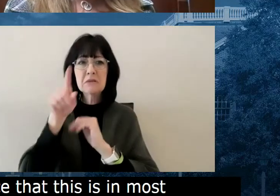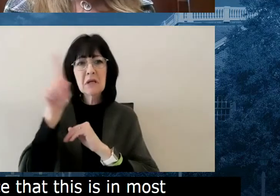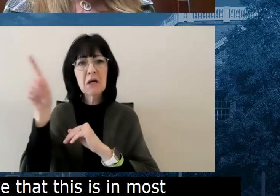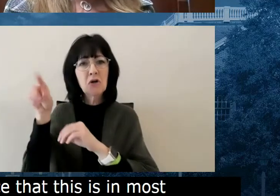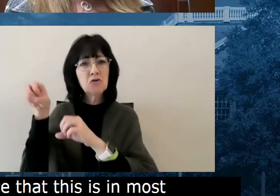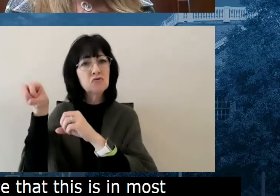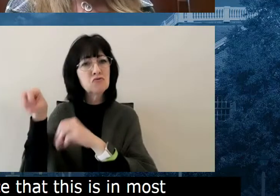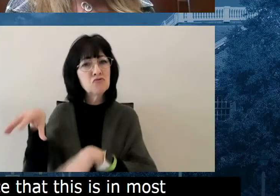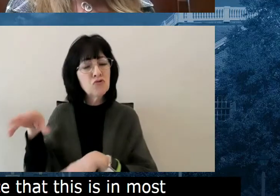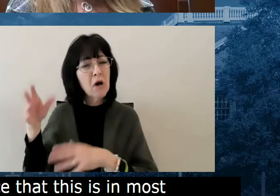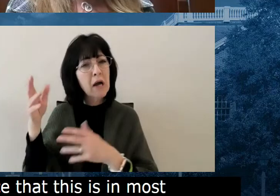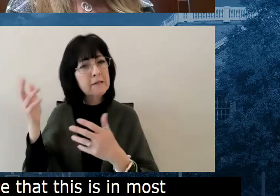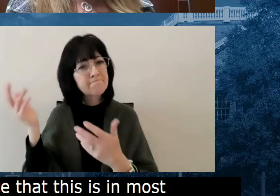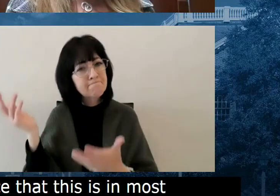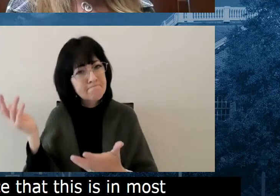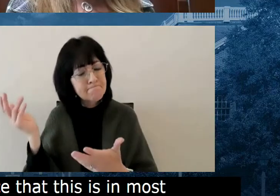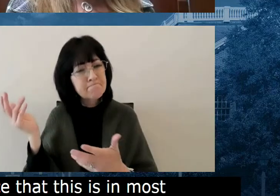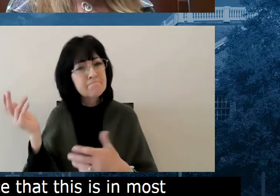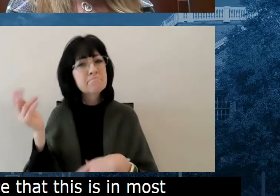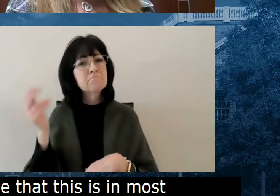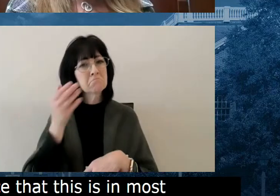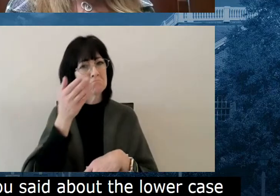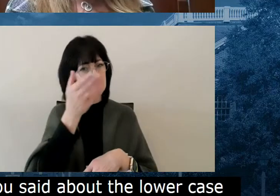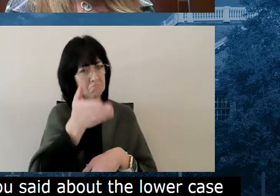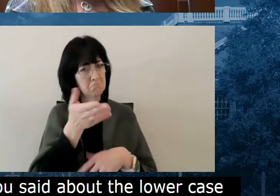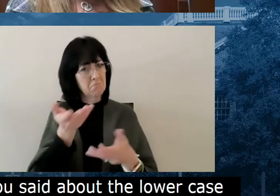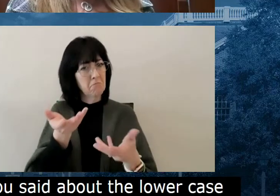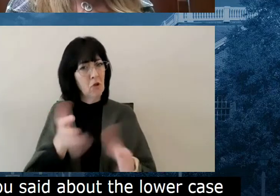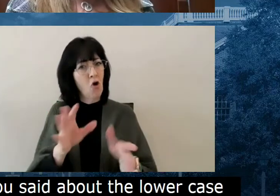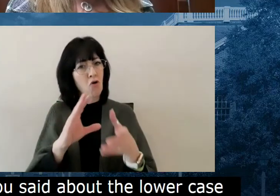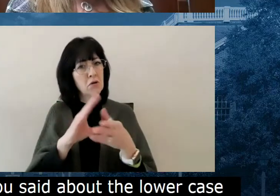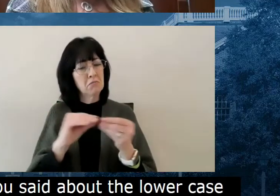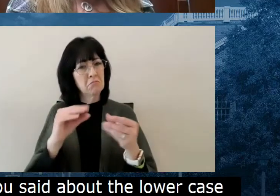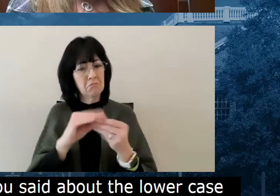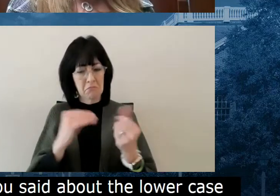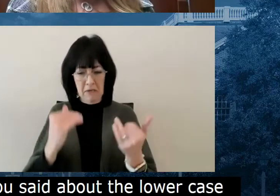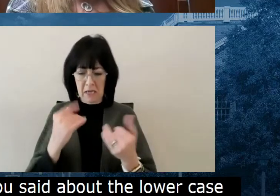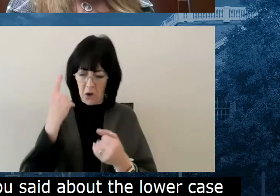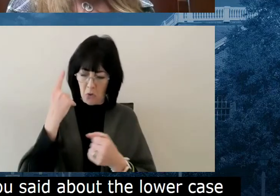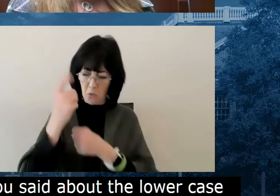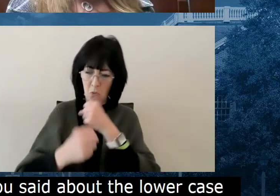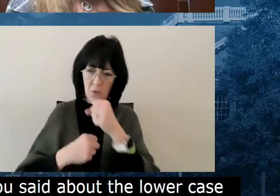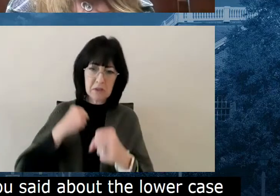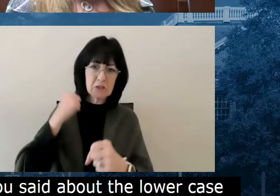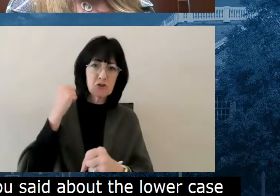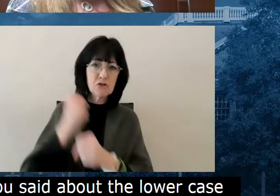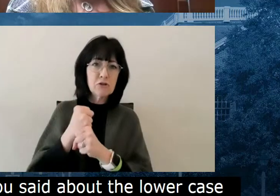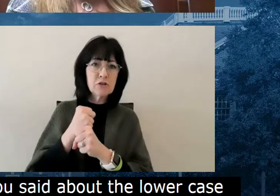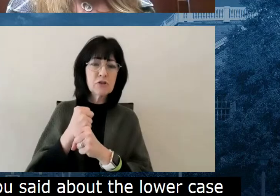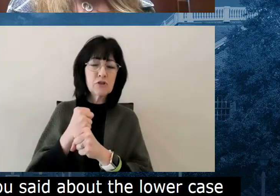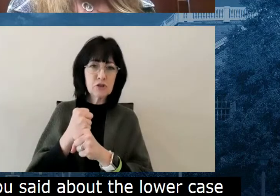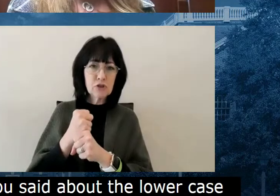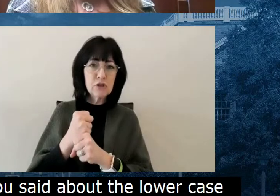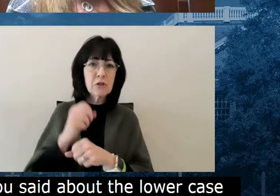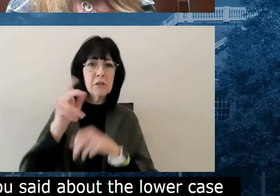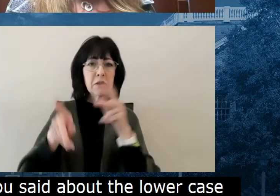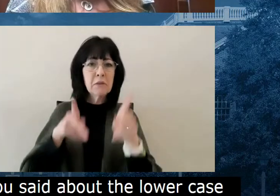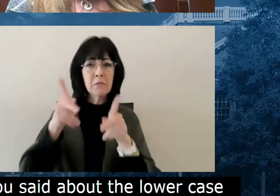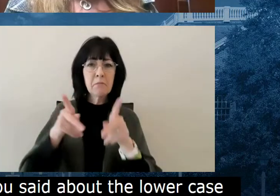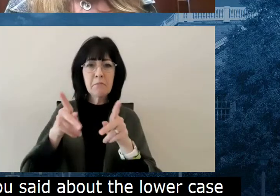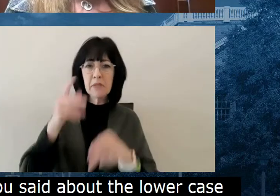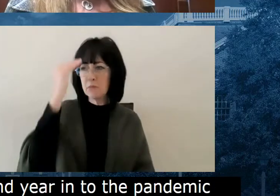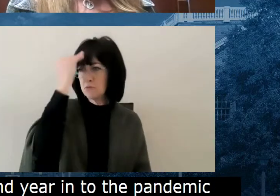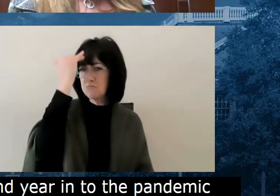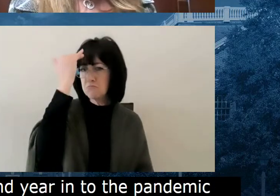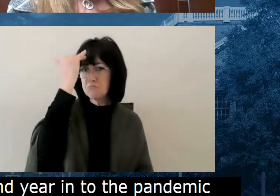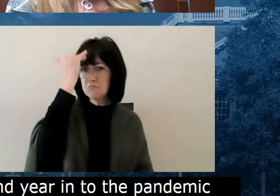case rate, the vaccine being widely available, and a year into the pandemic, people being aware of the risk, at what